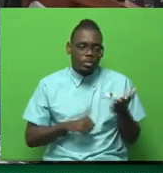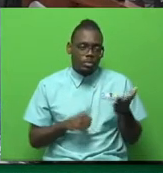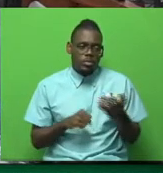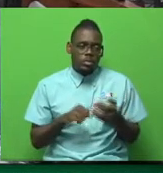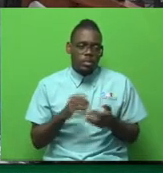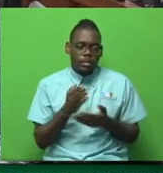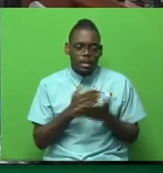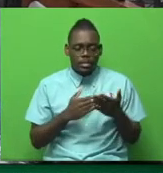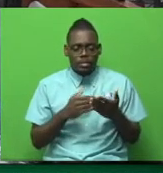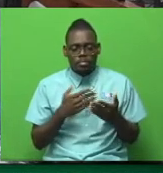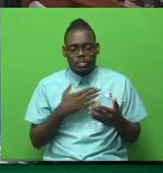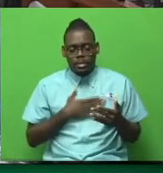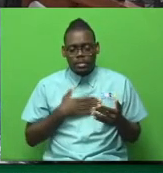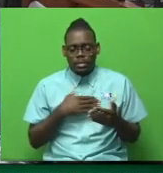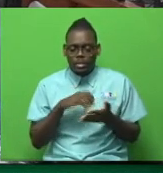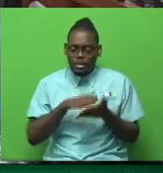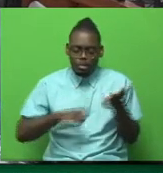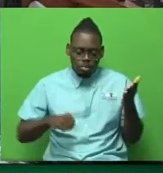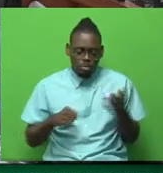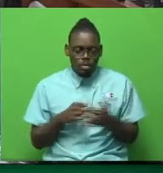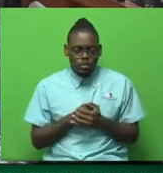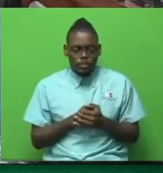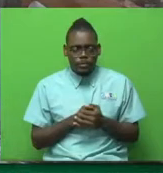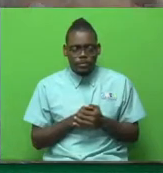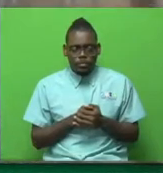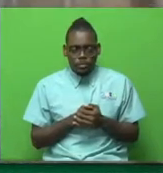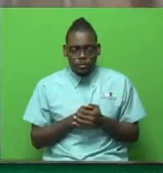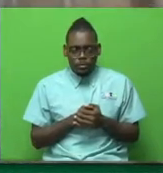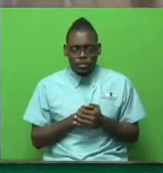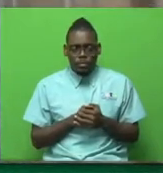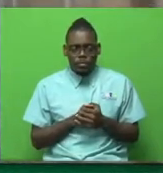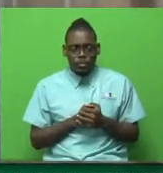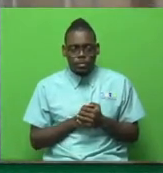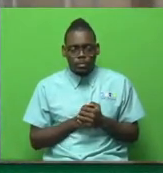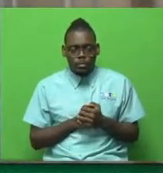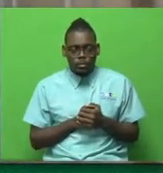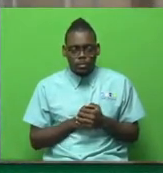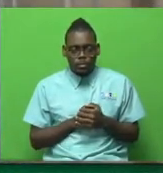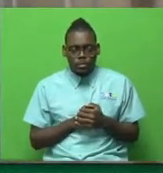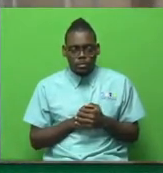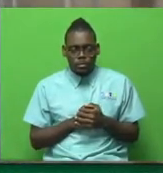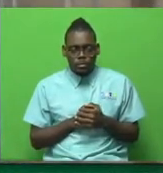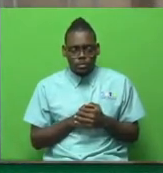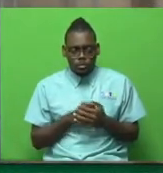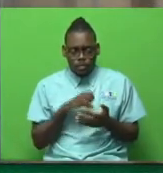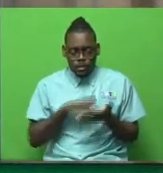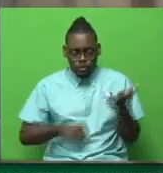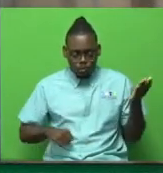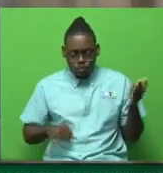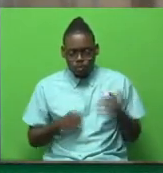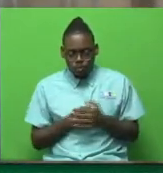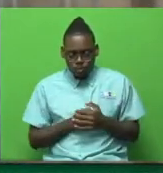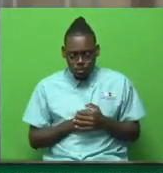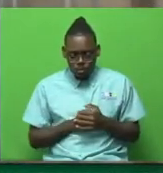I would draw the I I will draw Madam speaker I will draw